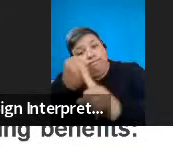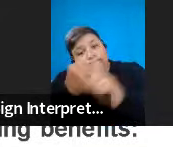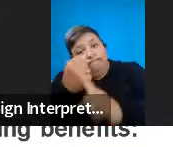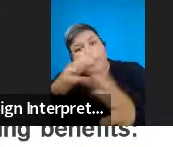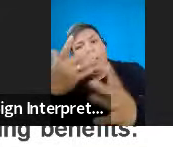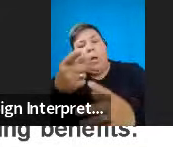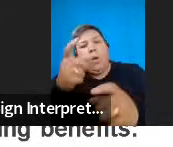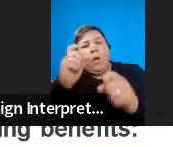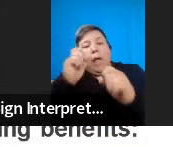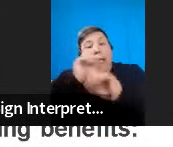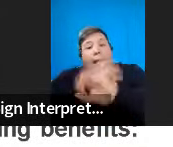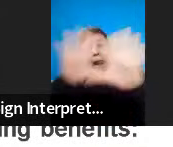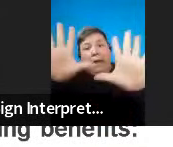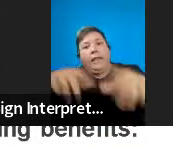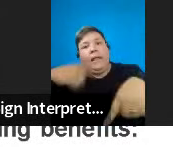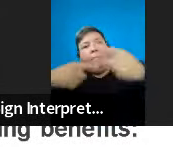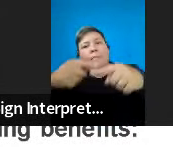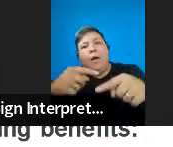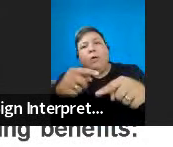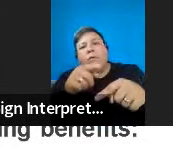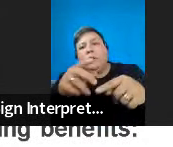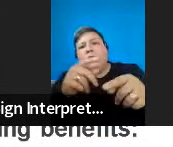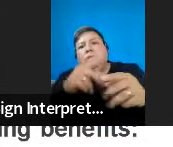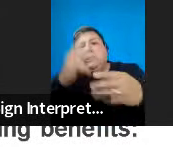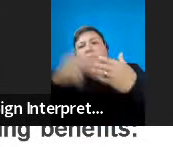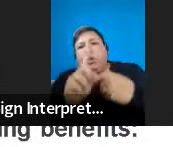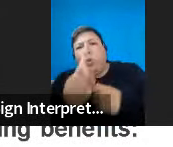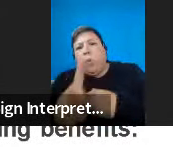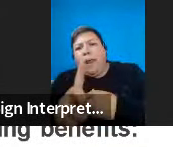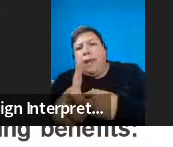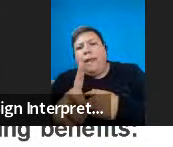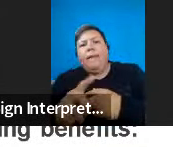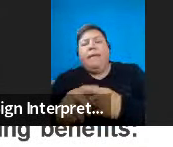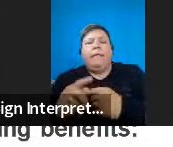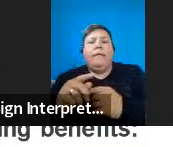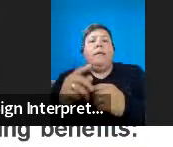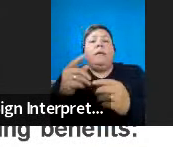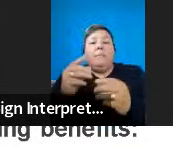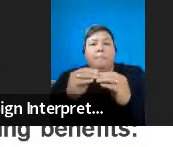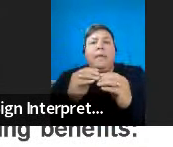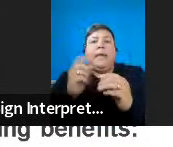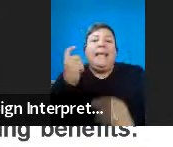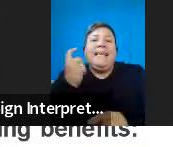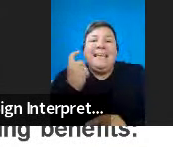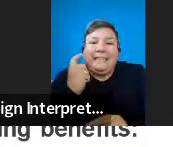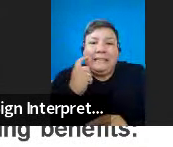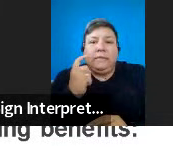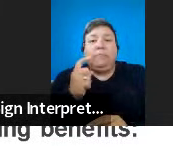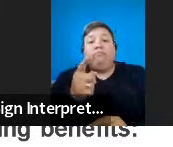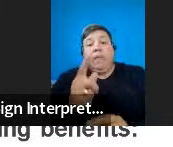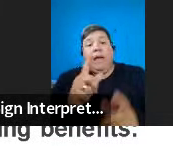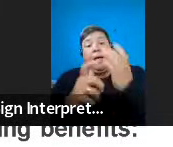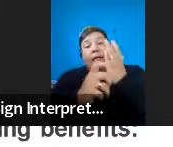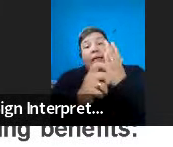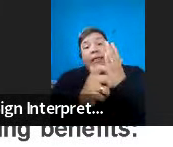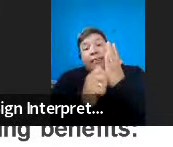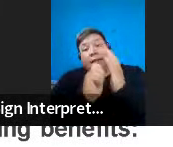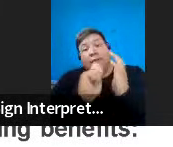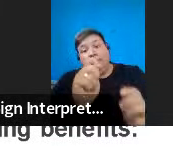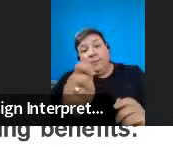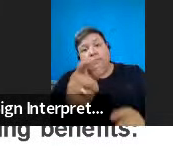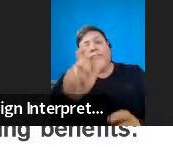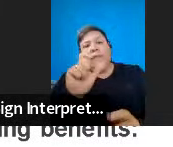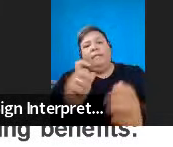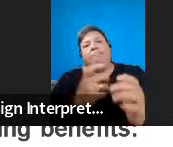in line with strategic objective 1, and also they ensure that they make it easy for the taxpayers to comply as part of